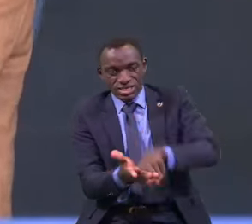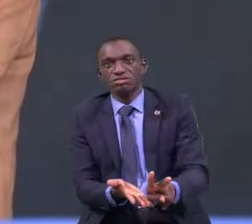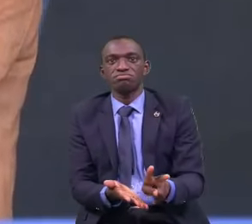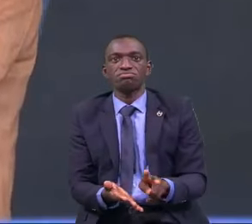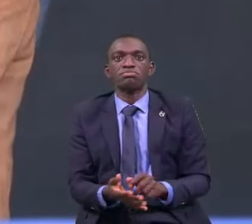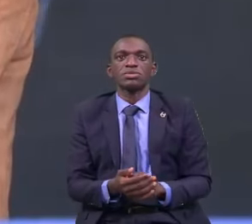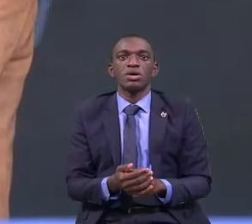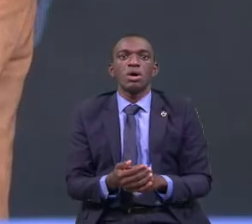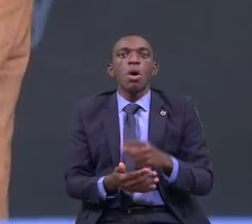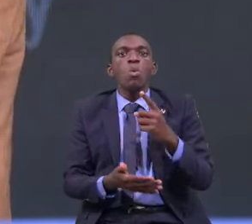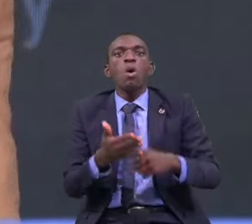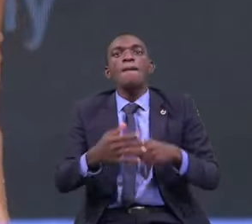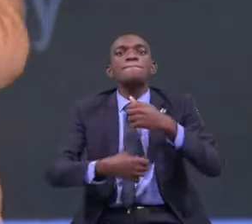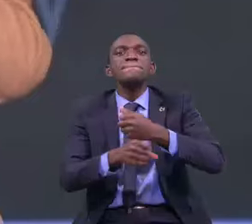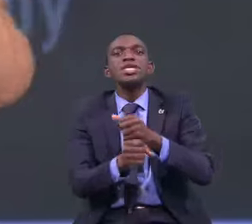What made you fall?